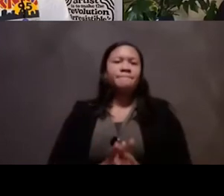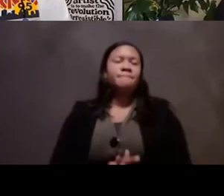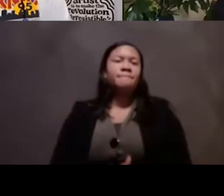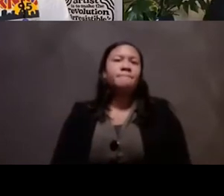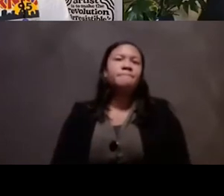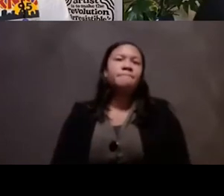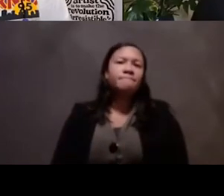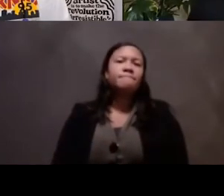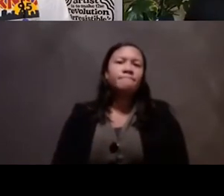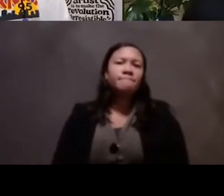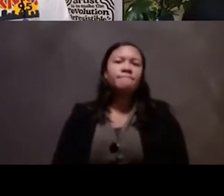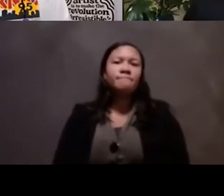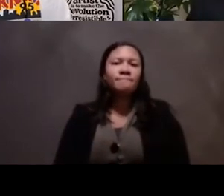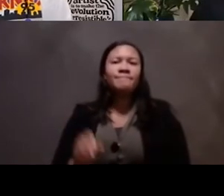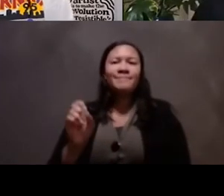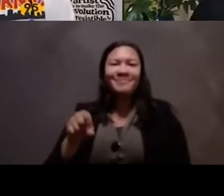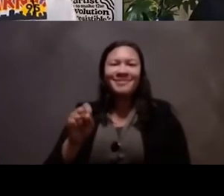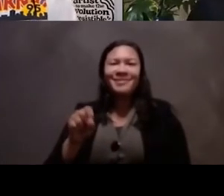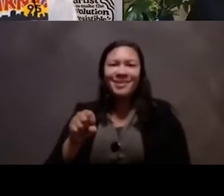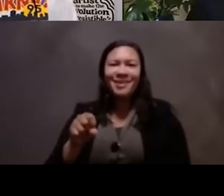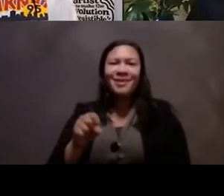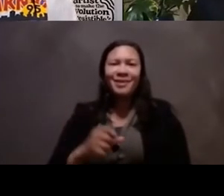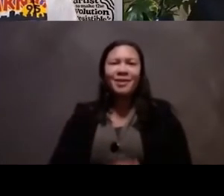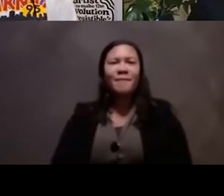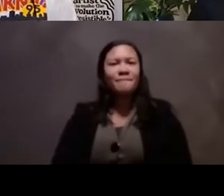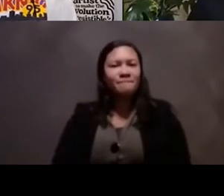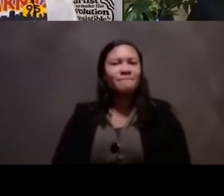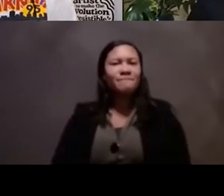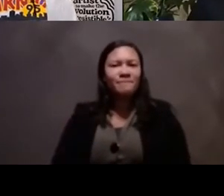Yeah, you know, I think that